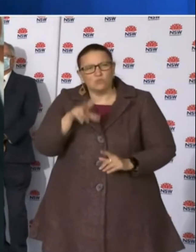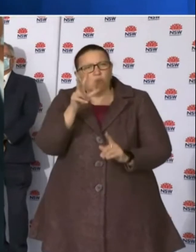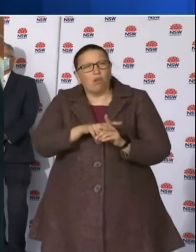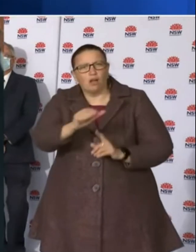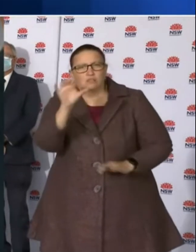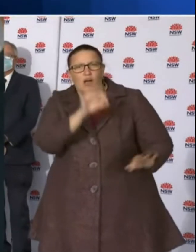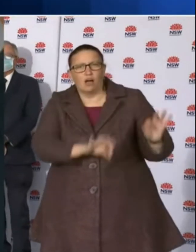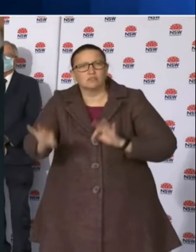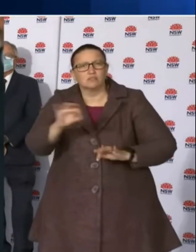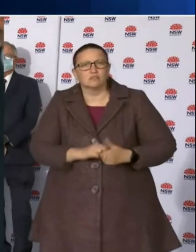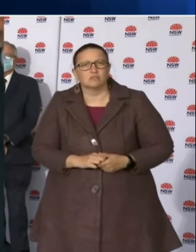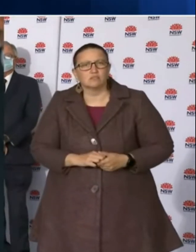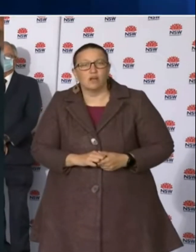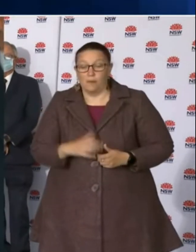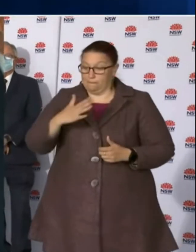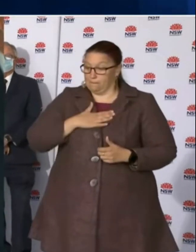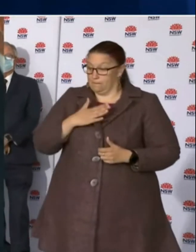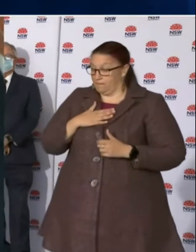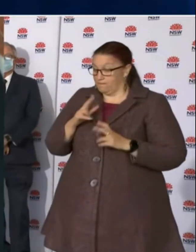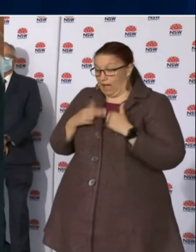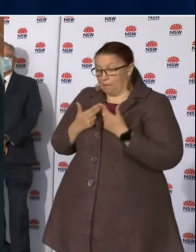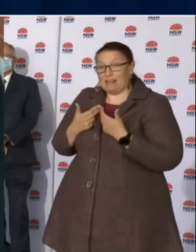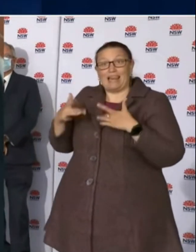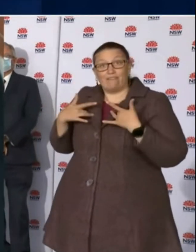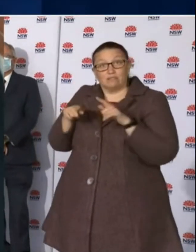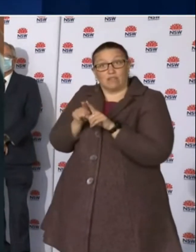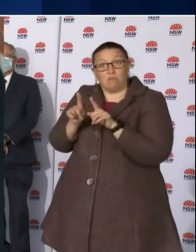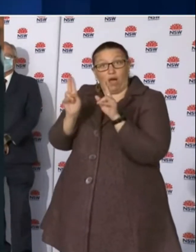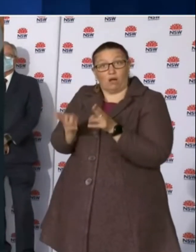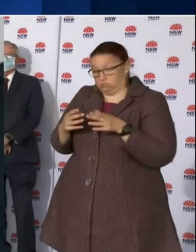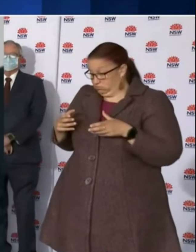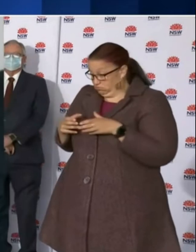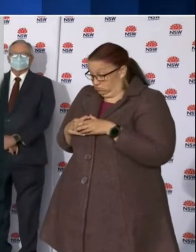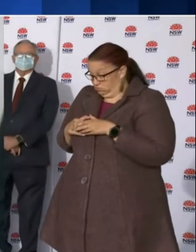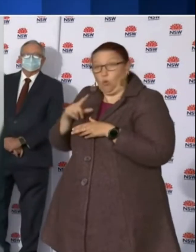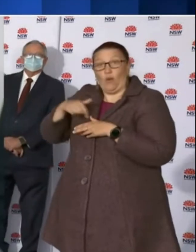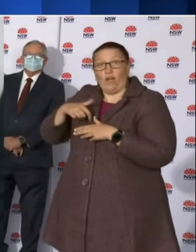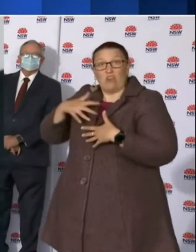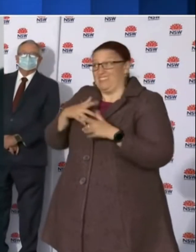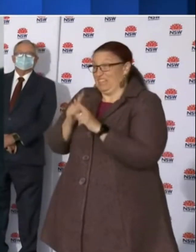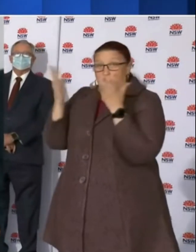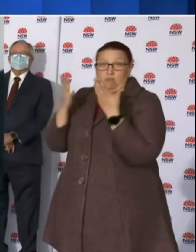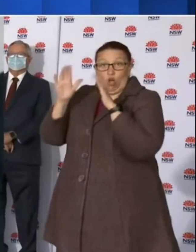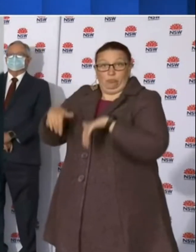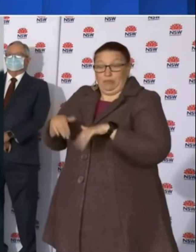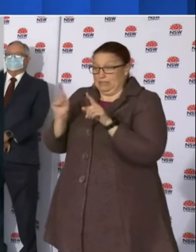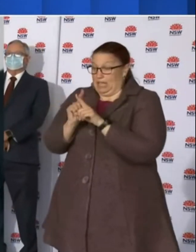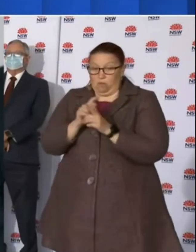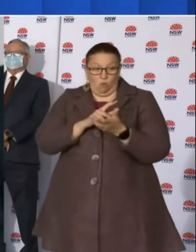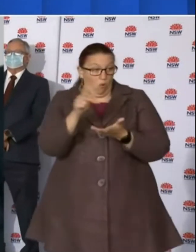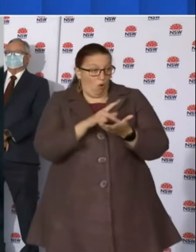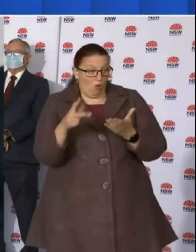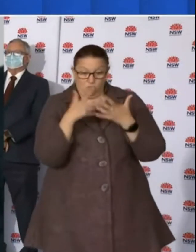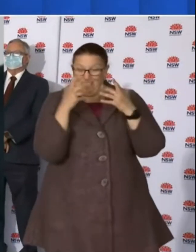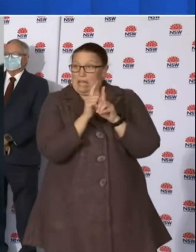give you that bit of freedom. But we are asking the community to wear masks when they are coming into contact with anyone